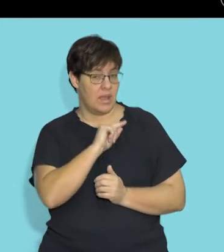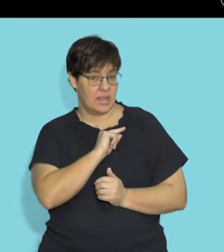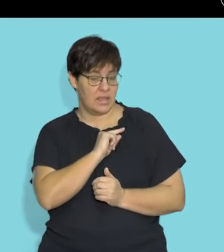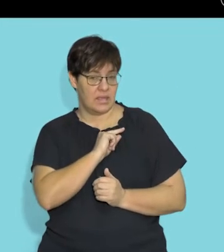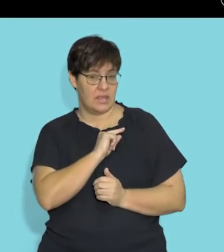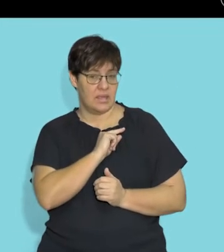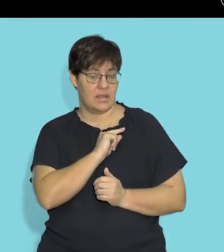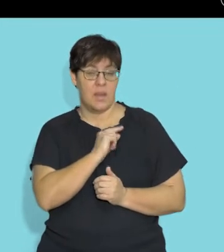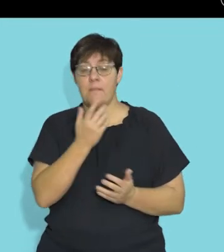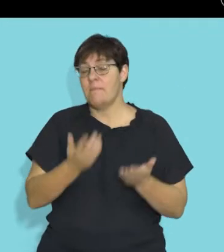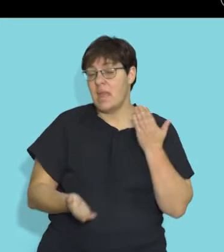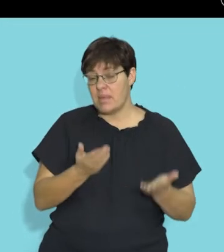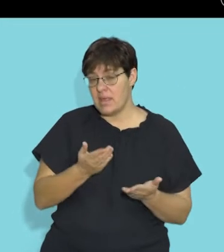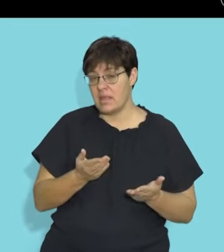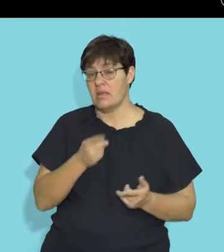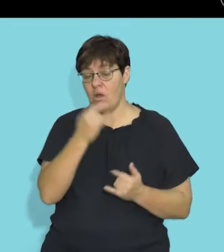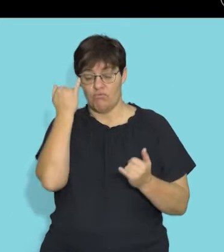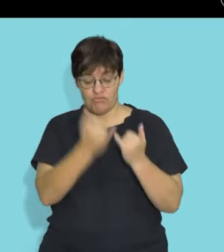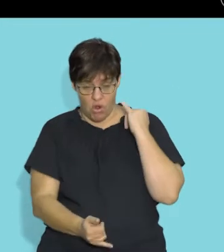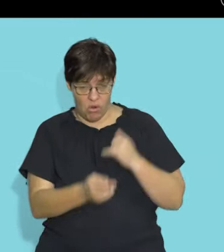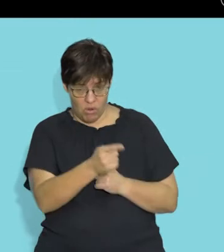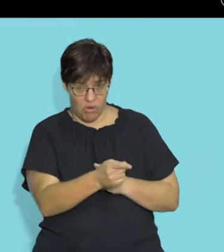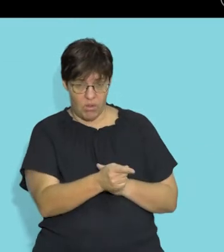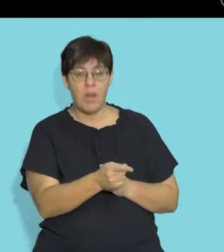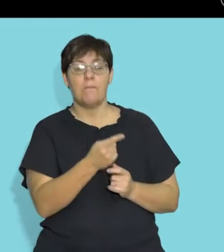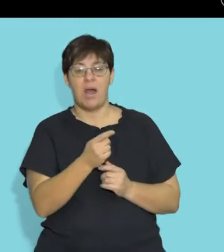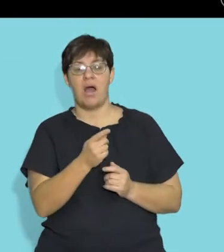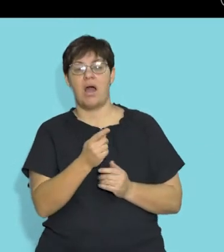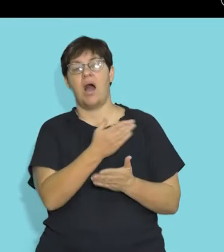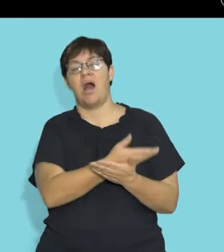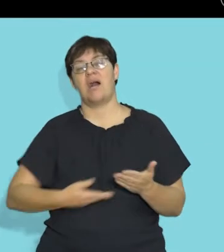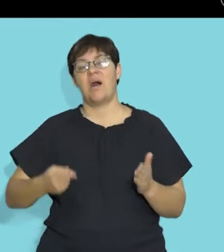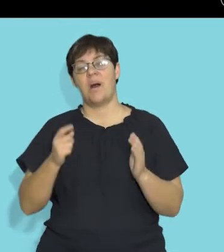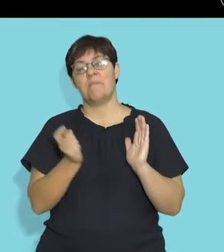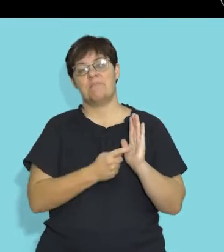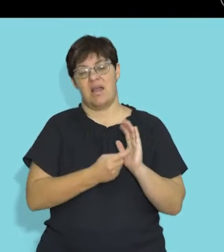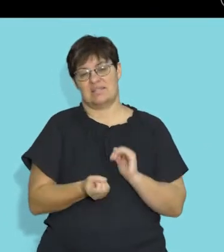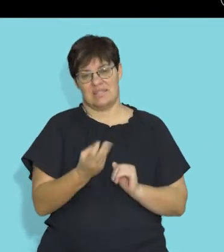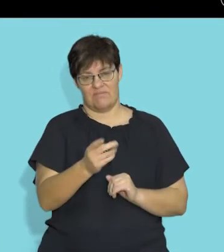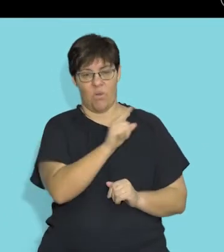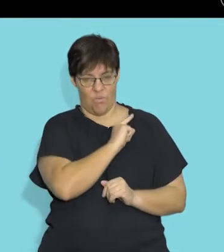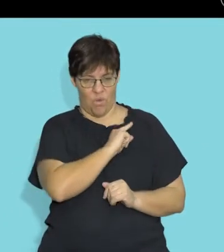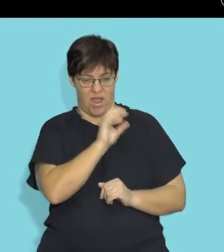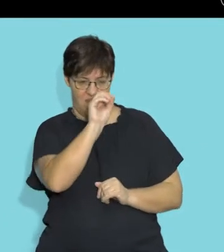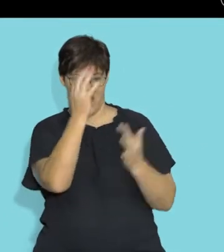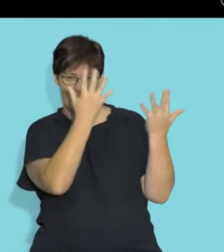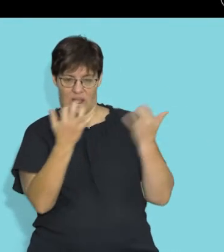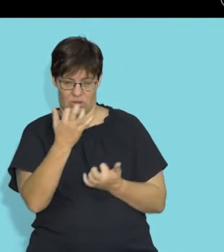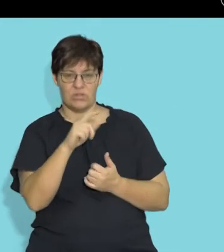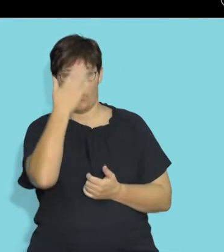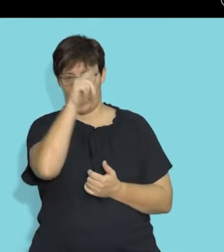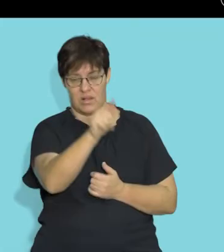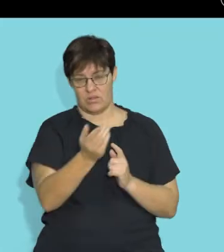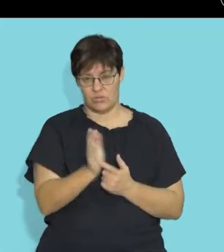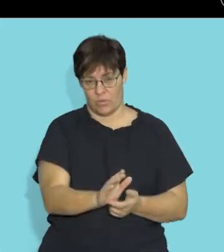if perchance, if you get any one wrong, you will get part marks for your calculations that you have